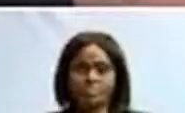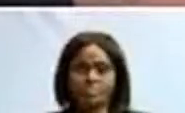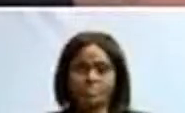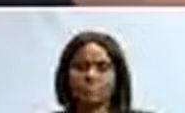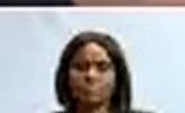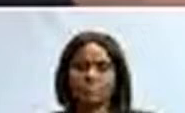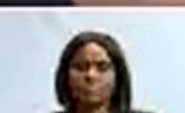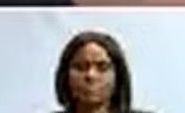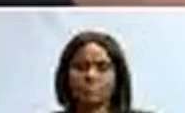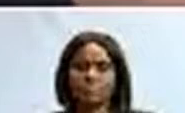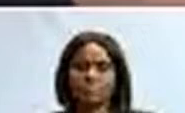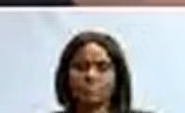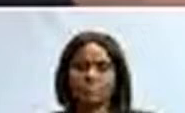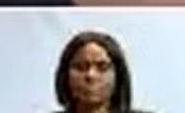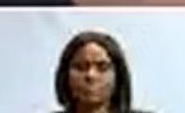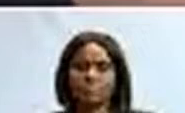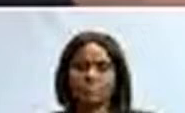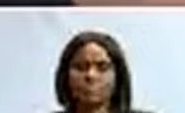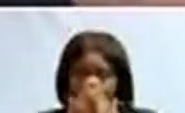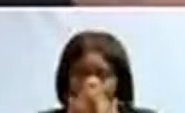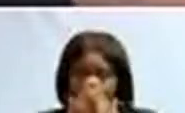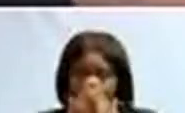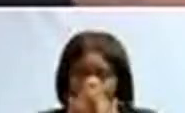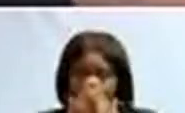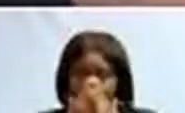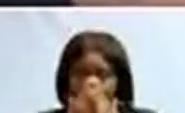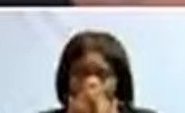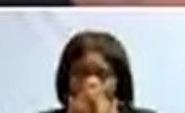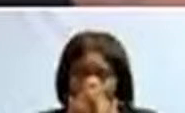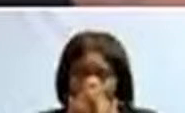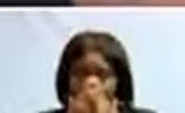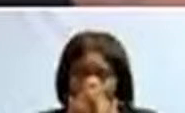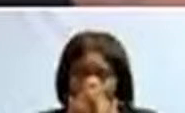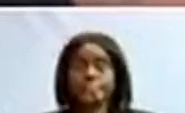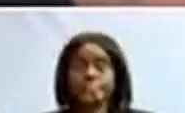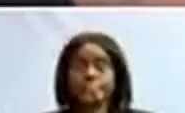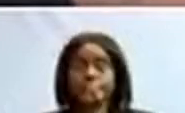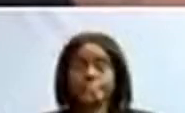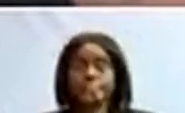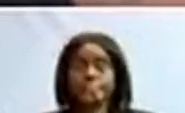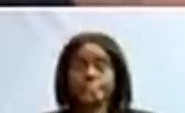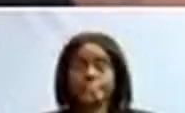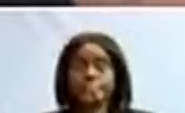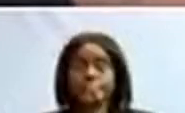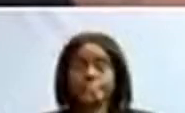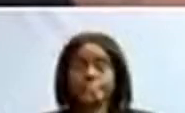Management will endeavor. Appendix 1, audit opinion.